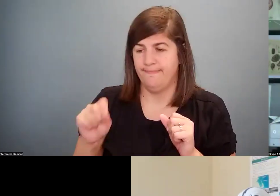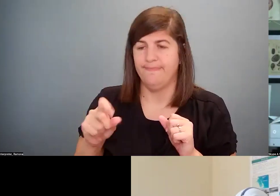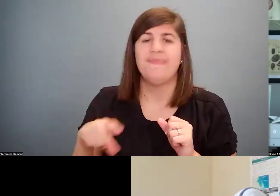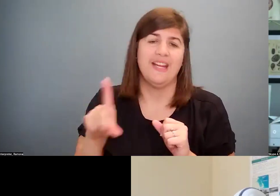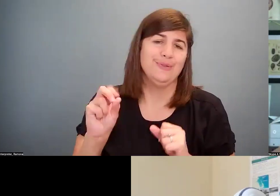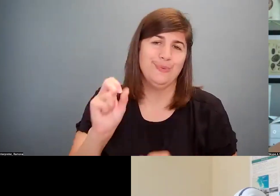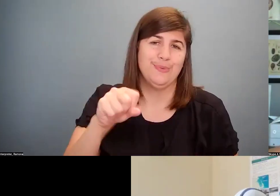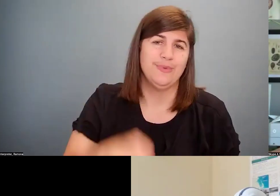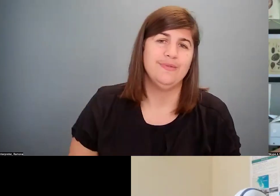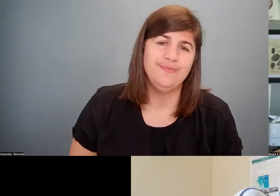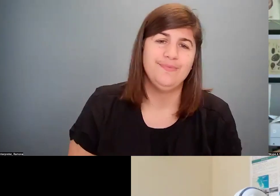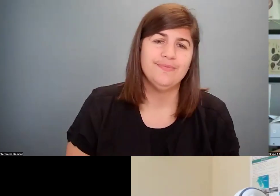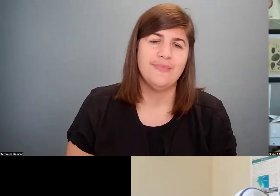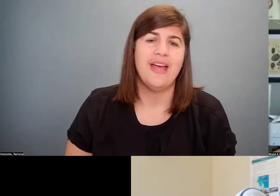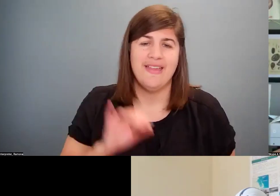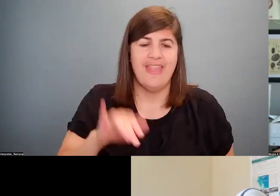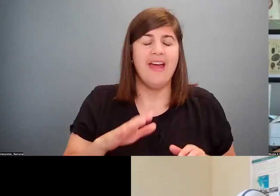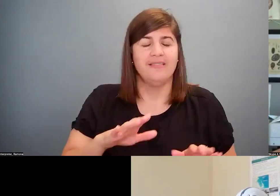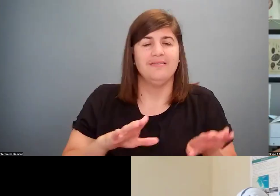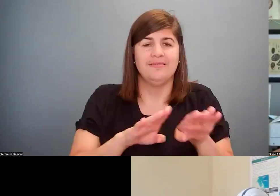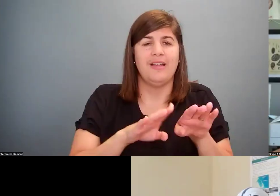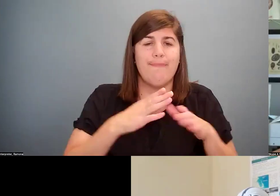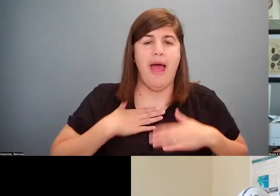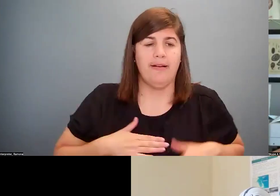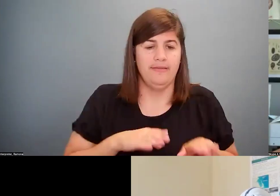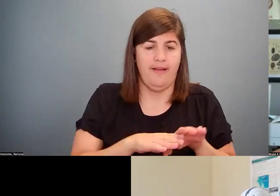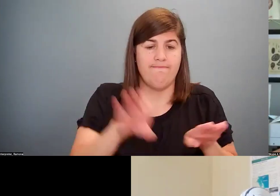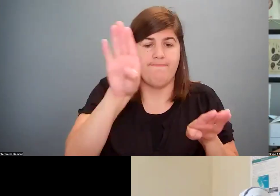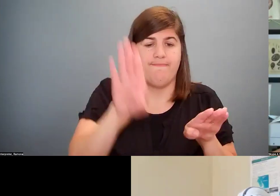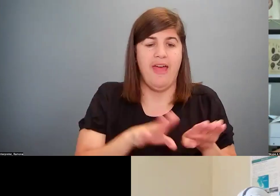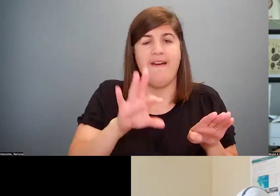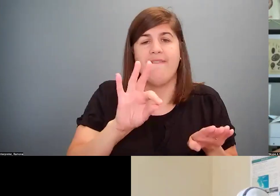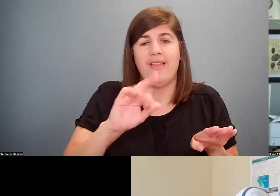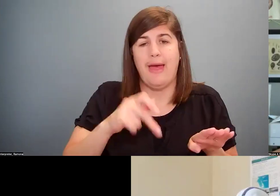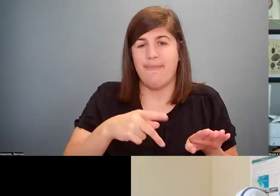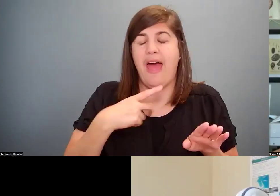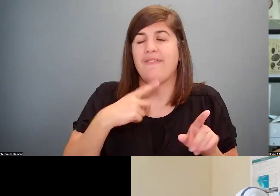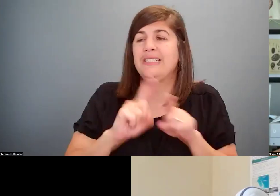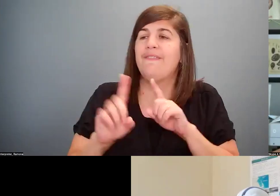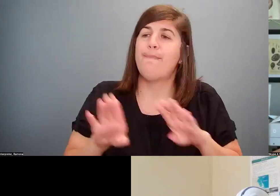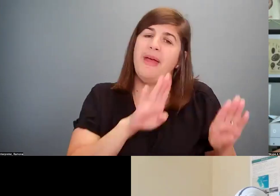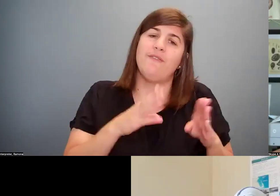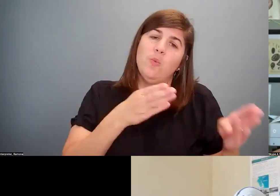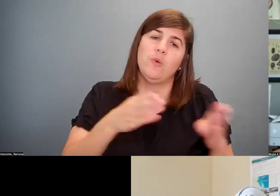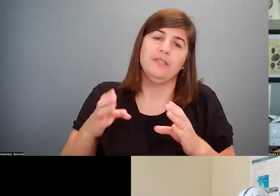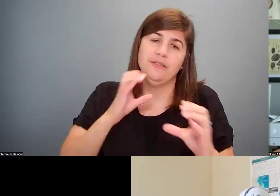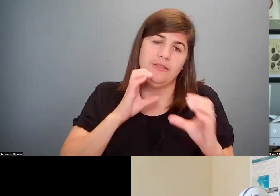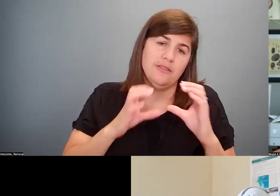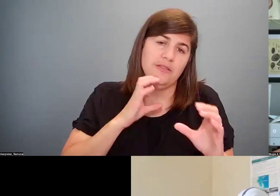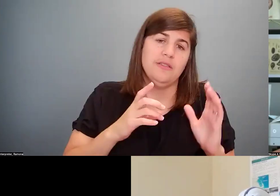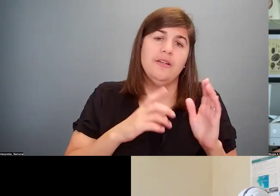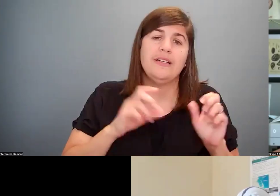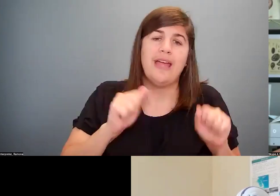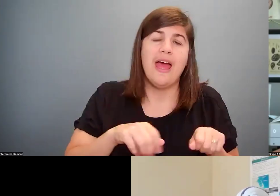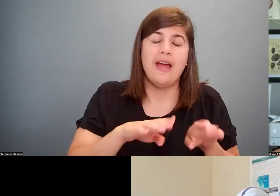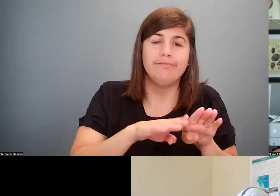In other. addition to the fin slaps that we've Yes. already talked about. Yeah, so they have behavioral displays of communication where they can slap their